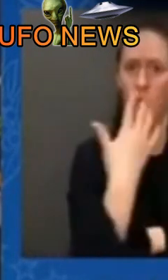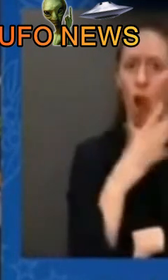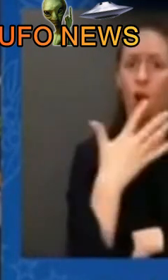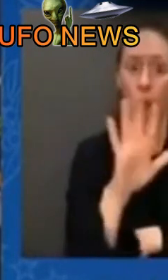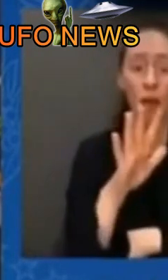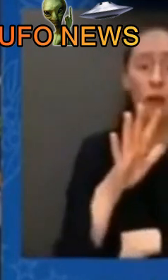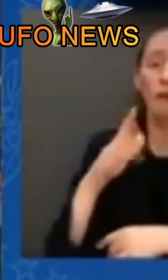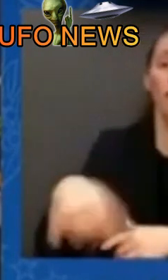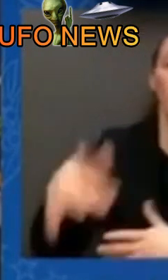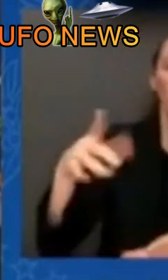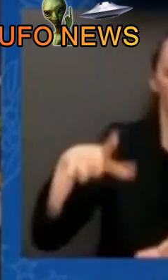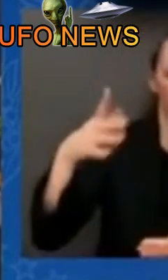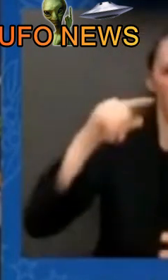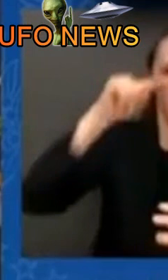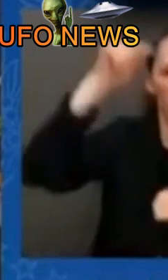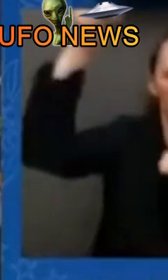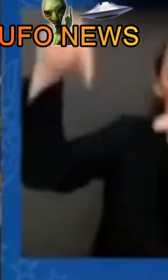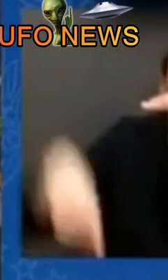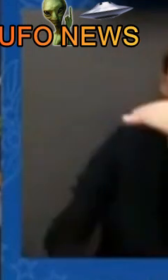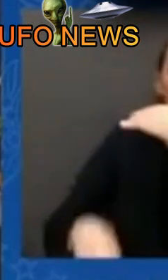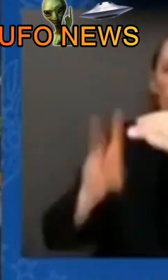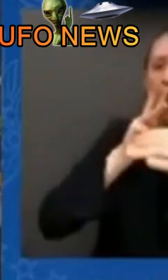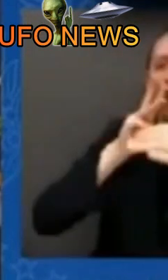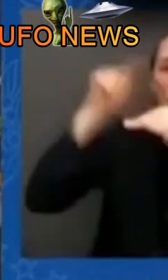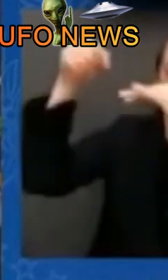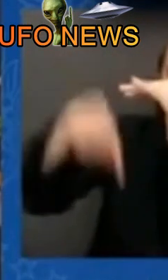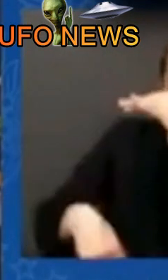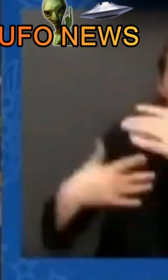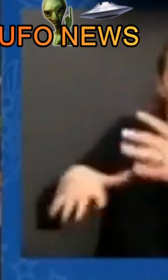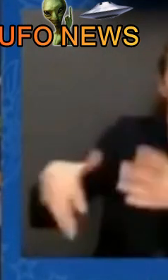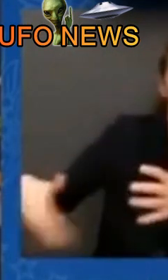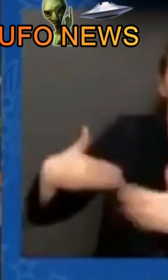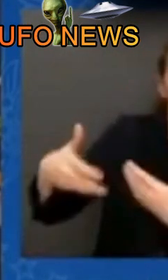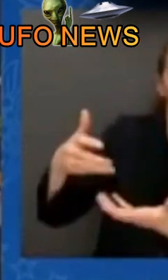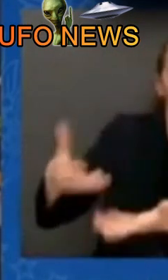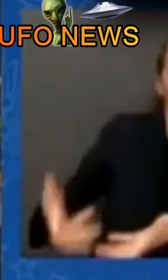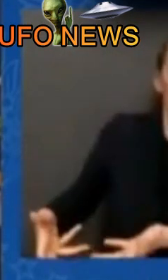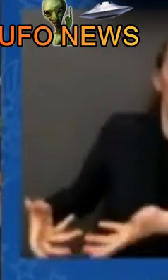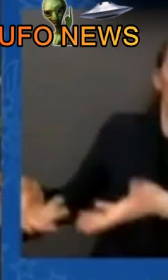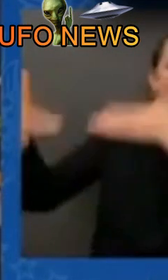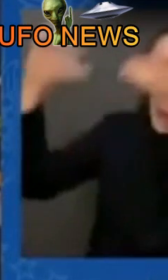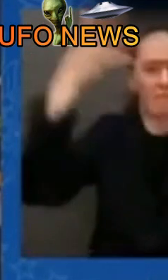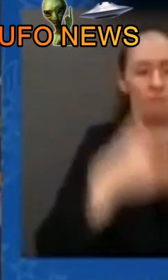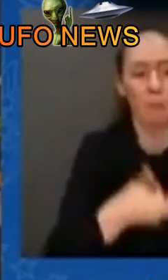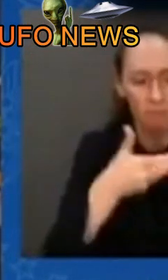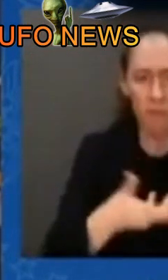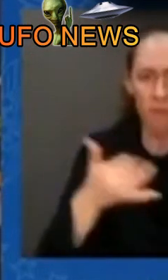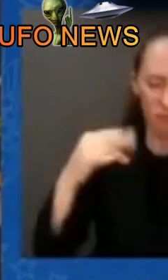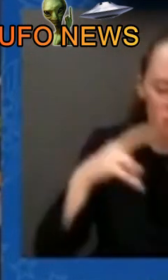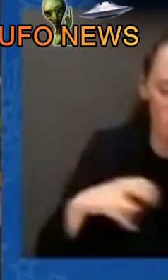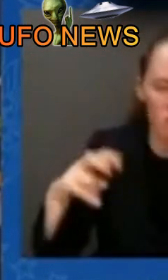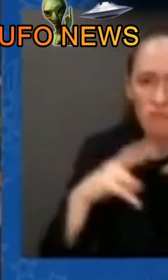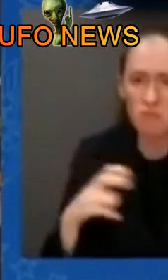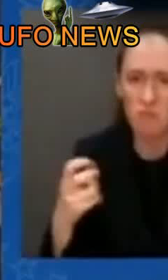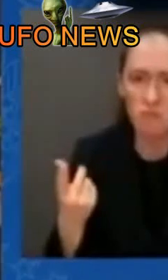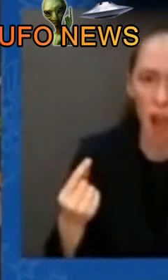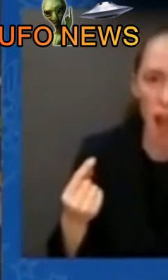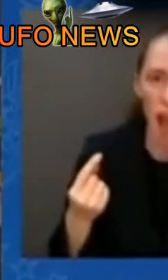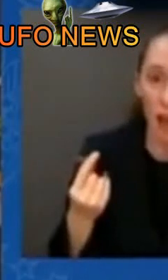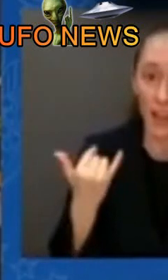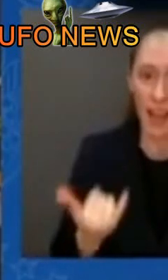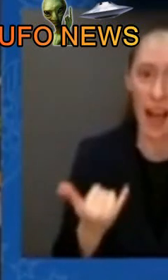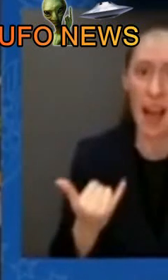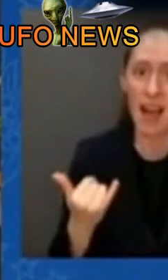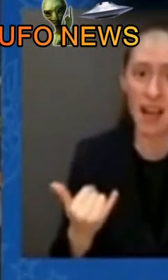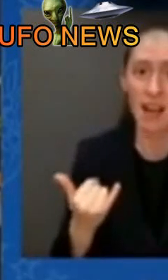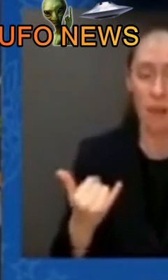capabilities. Now, we'll also continue to engage with China, as we have throughout the past 2 weeks. As I've said since the beginning